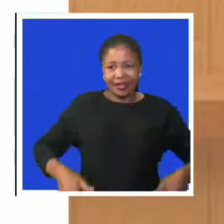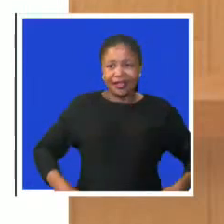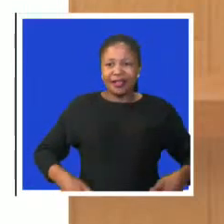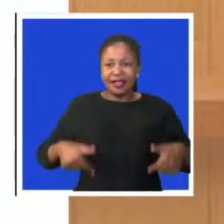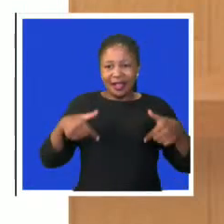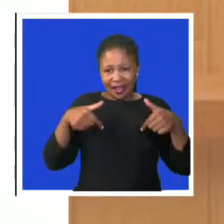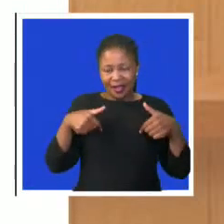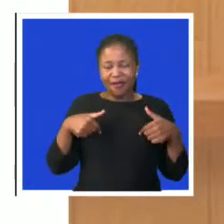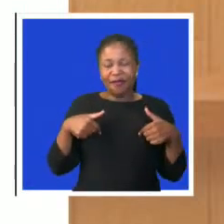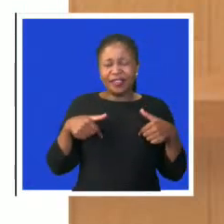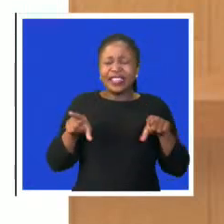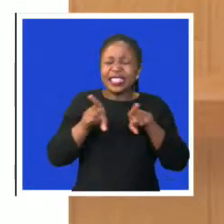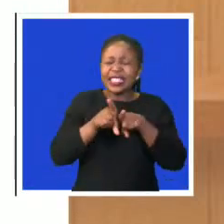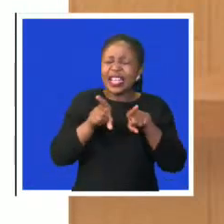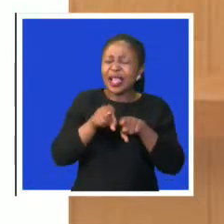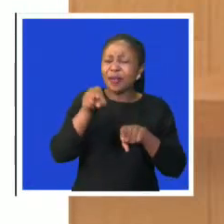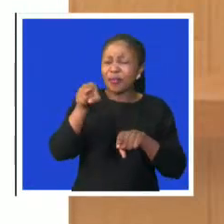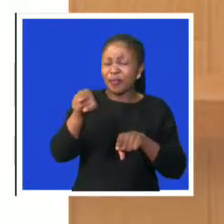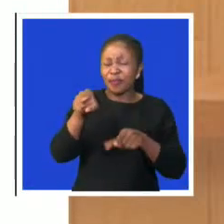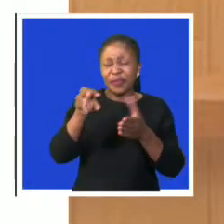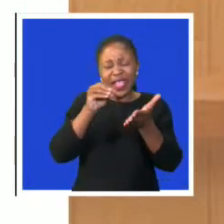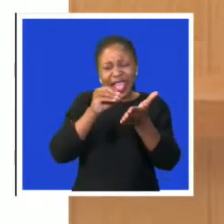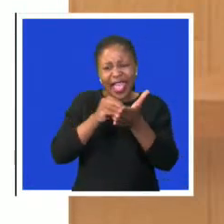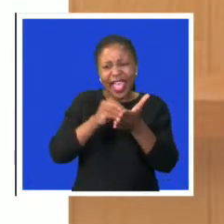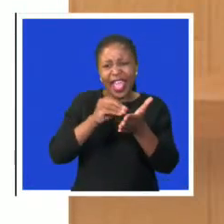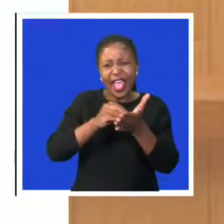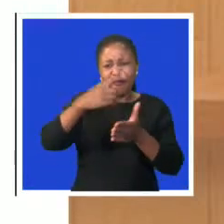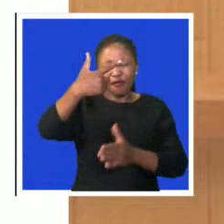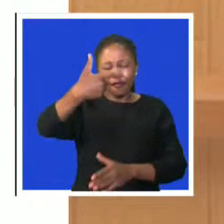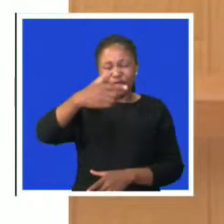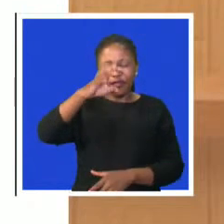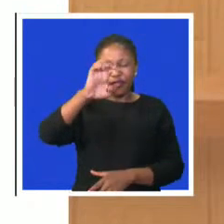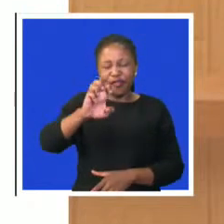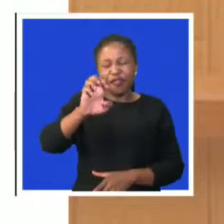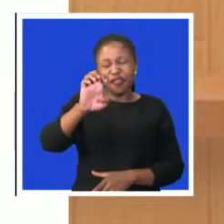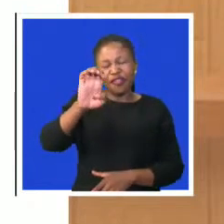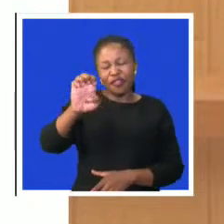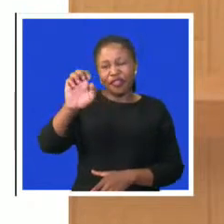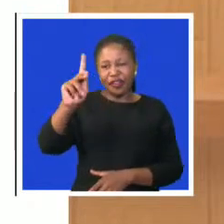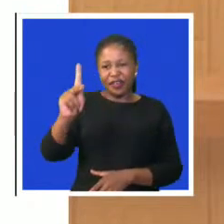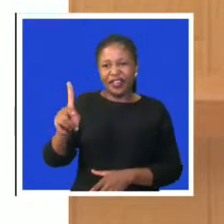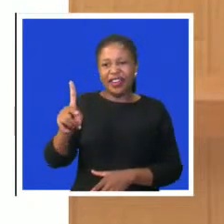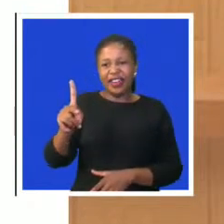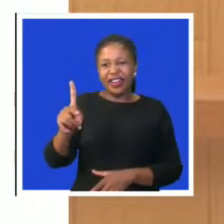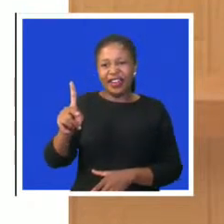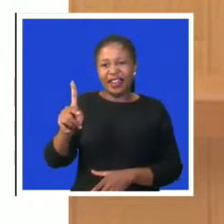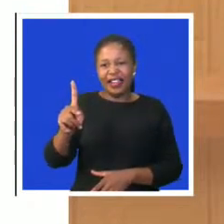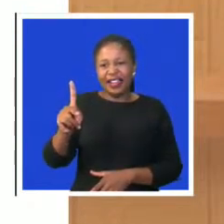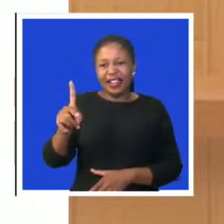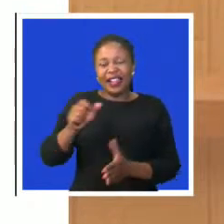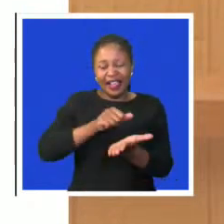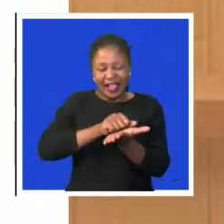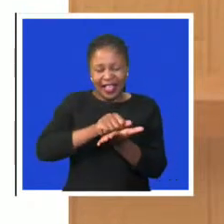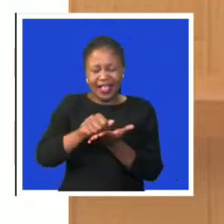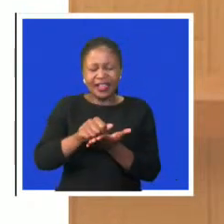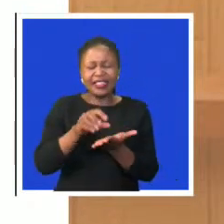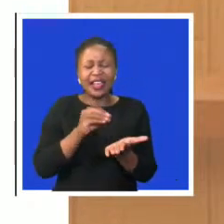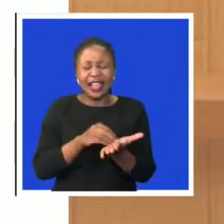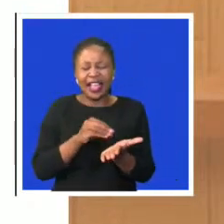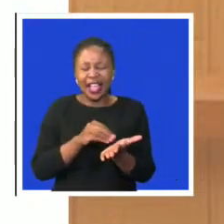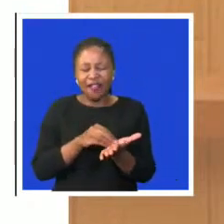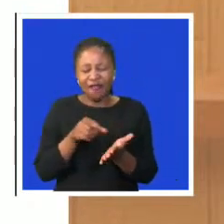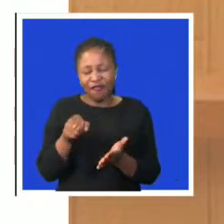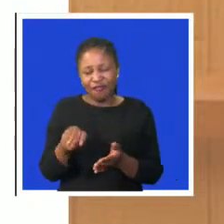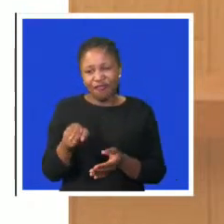ancient Greek culture, religion, and language over foreign people conquered by Greeks. Let us